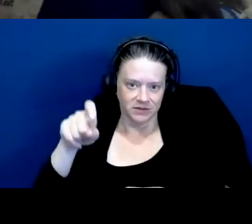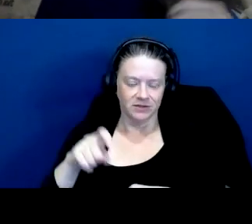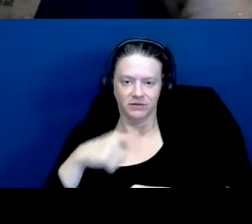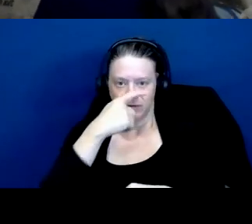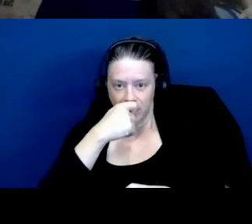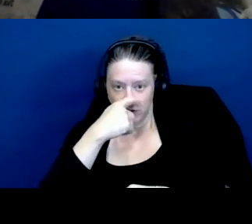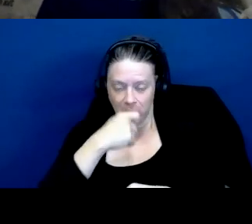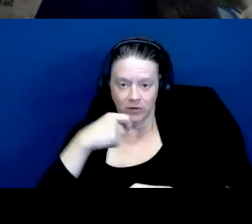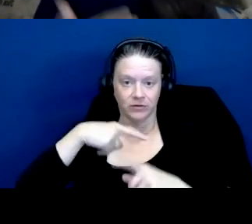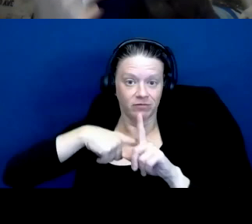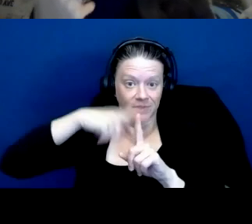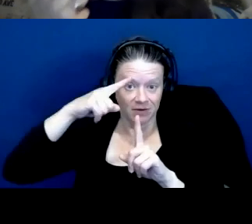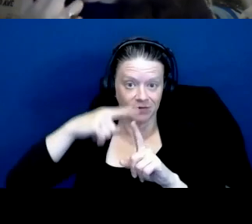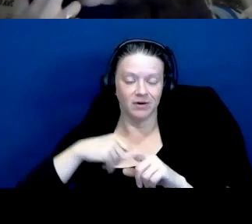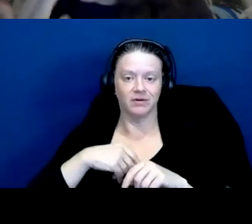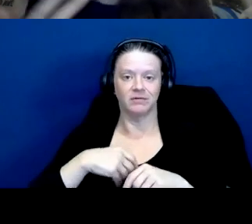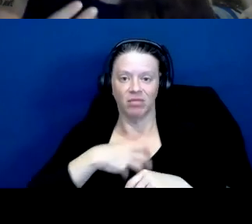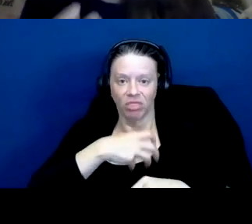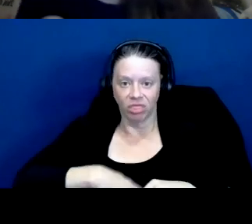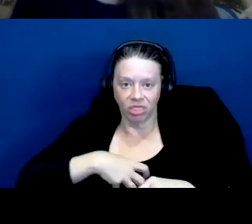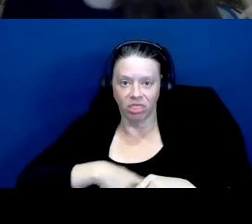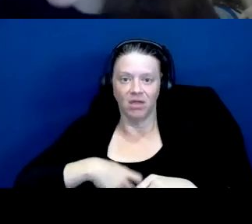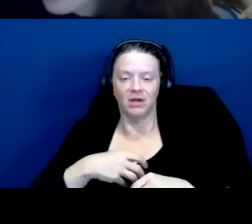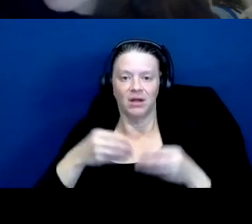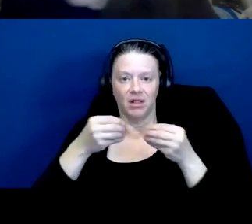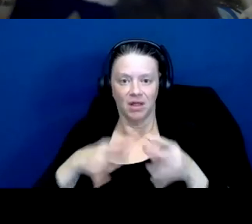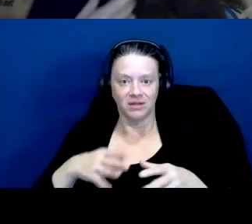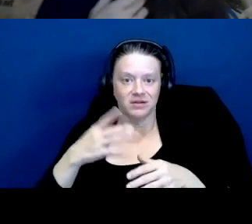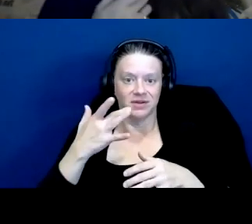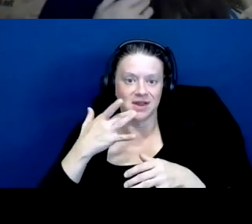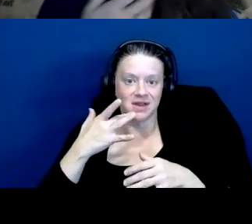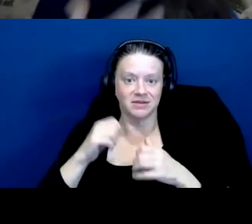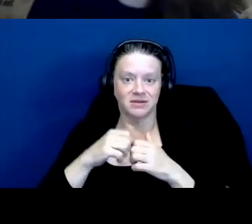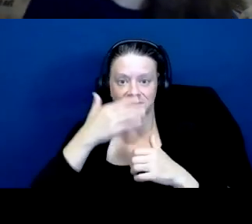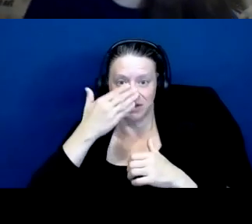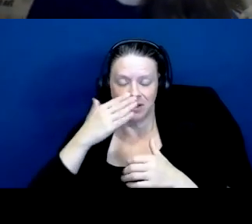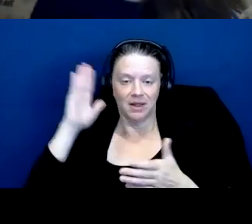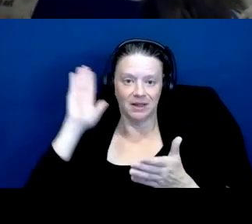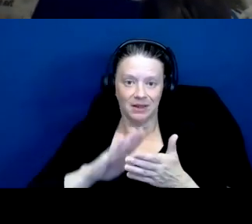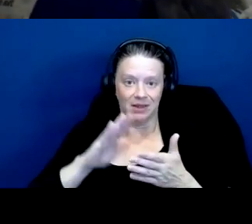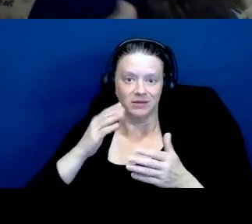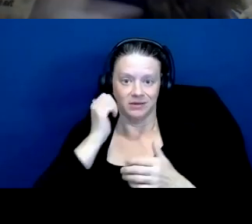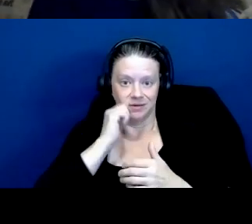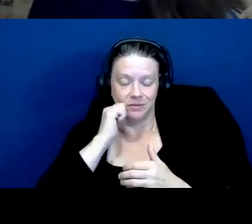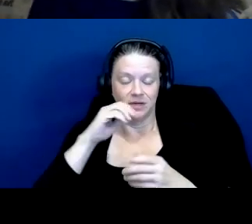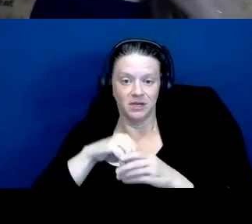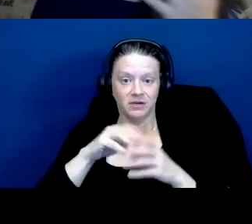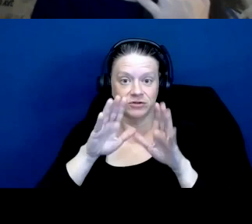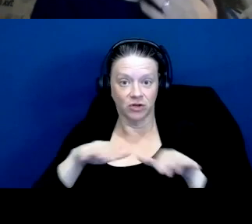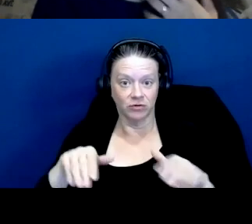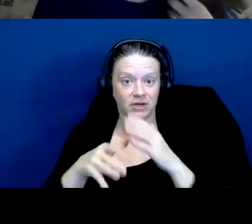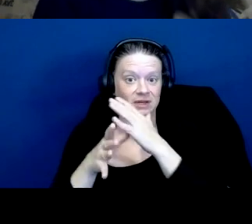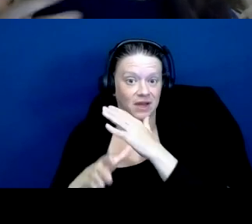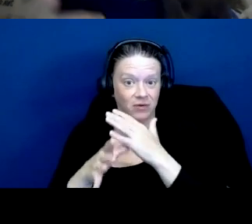stomach, headache, loss of taste or smell is less common in children. Diarrhea, really any symptom